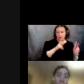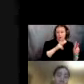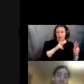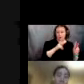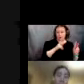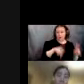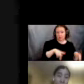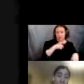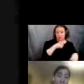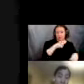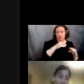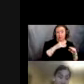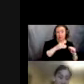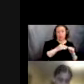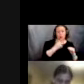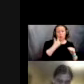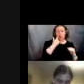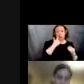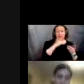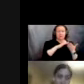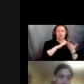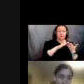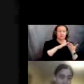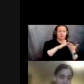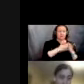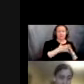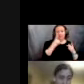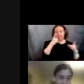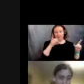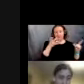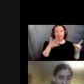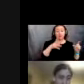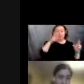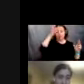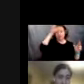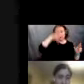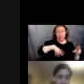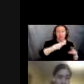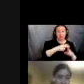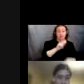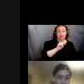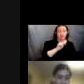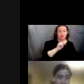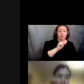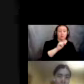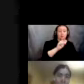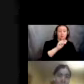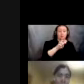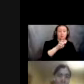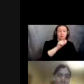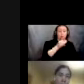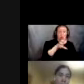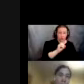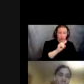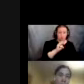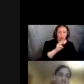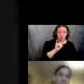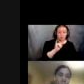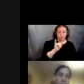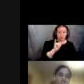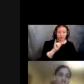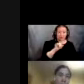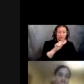more recently coming to light was a man named Tsujiro Miyazaki. He had come to